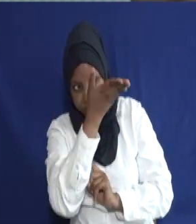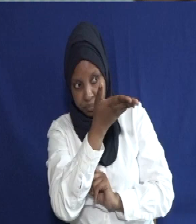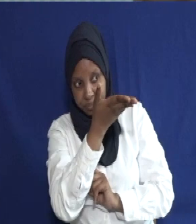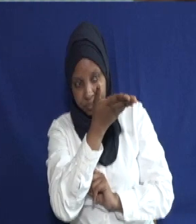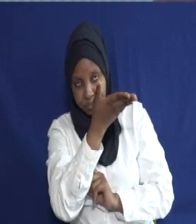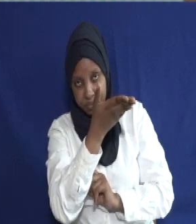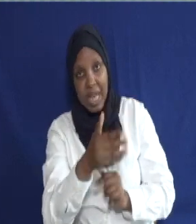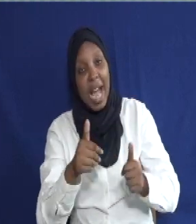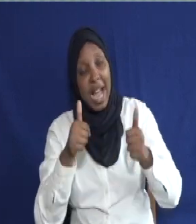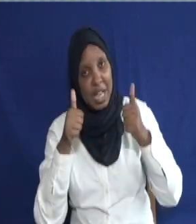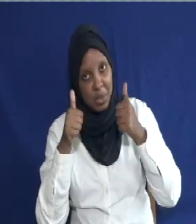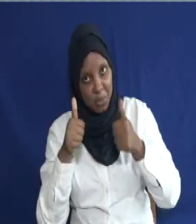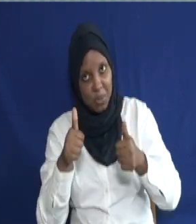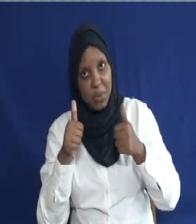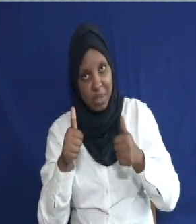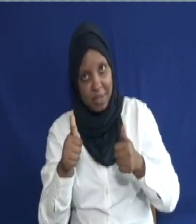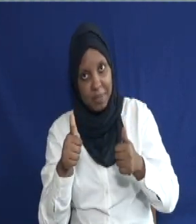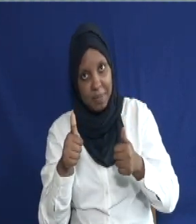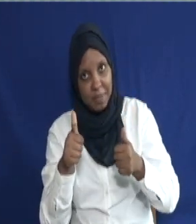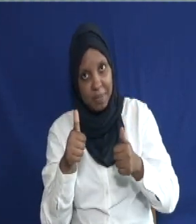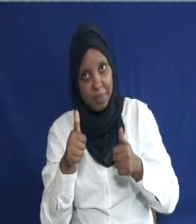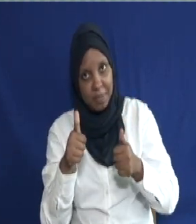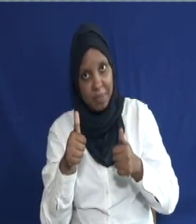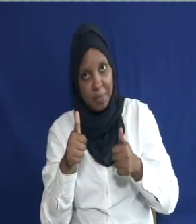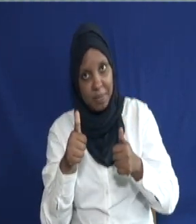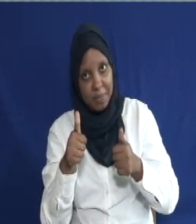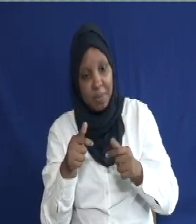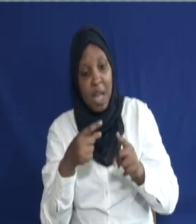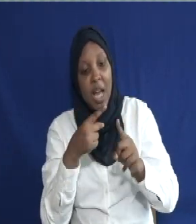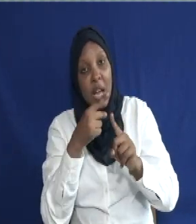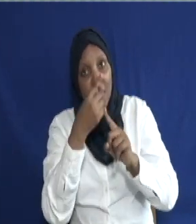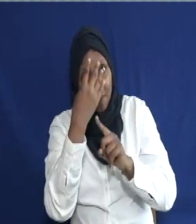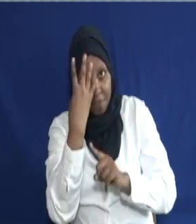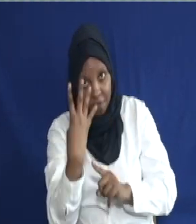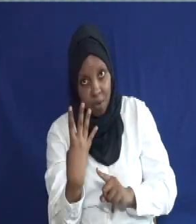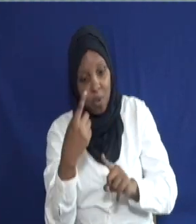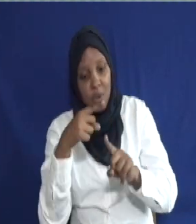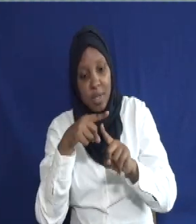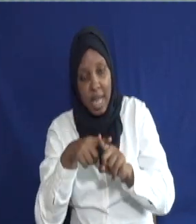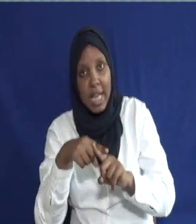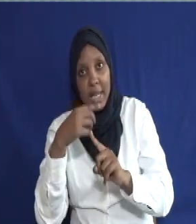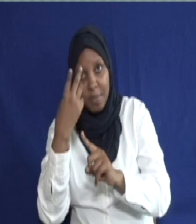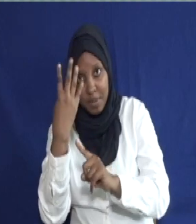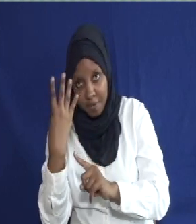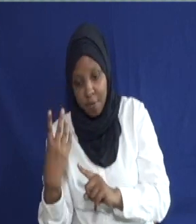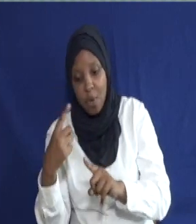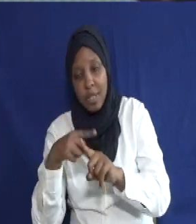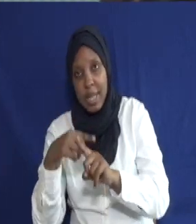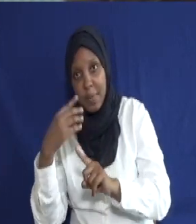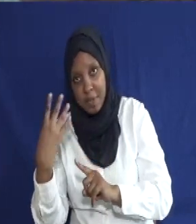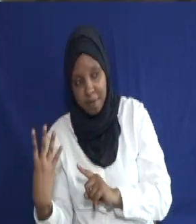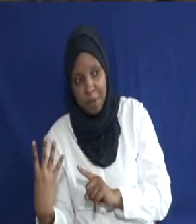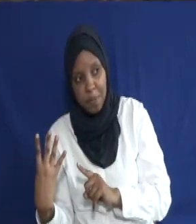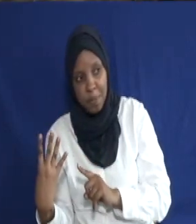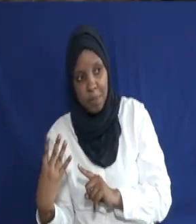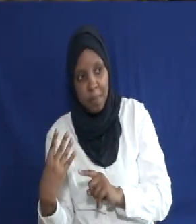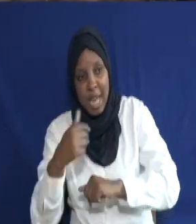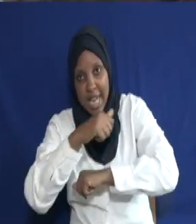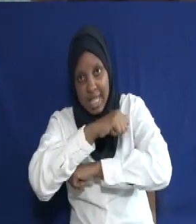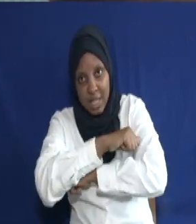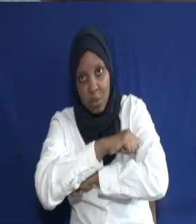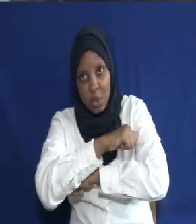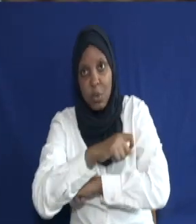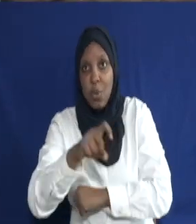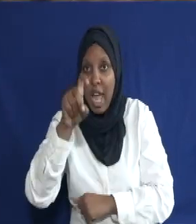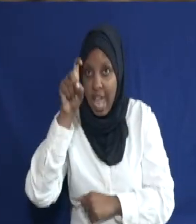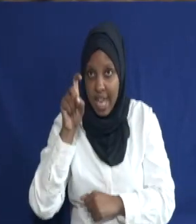Very good. Here 4 times 4 times 4 is equal to x cubed. It